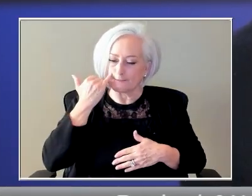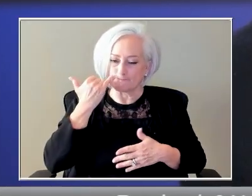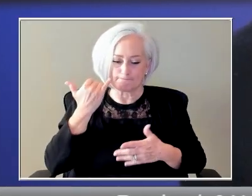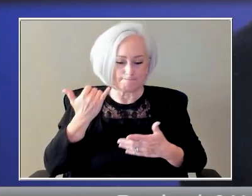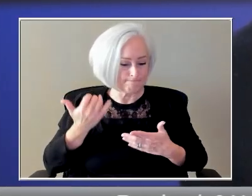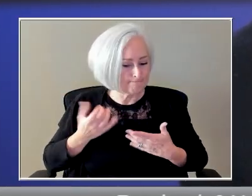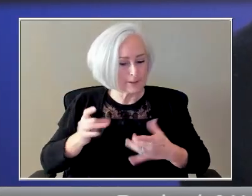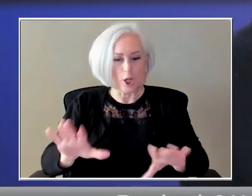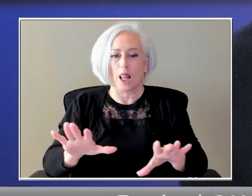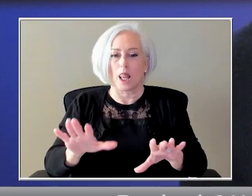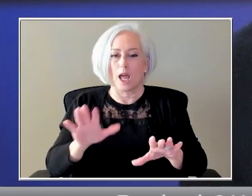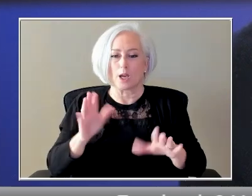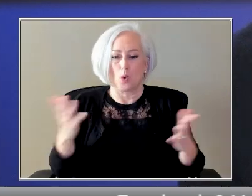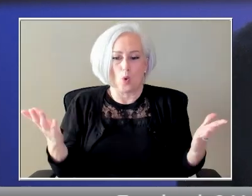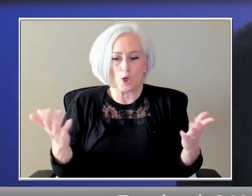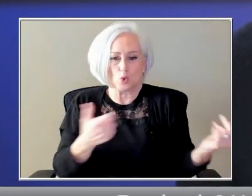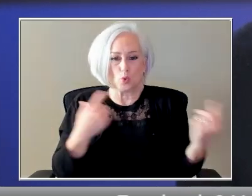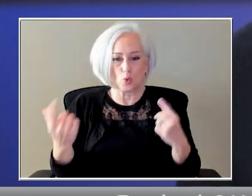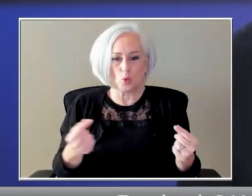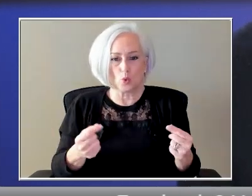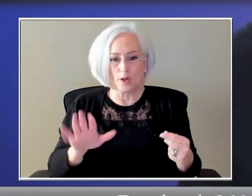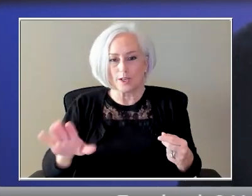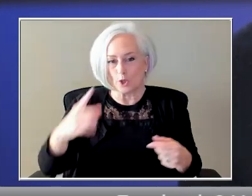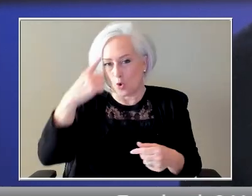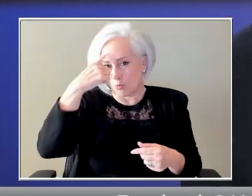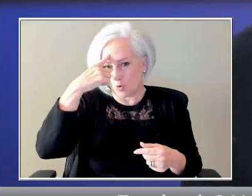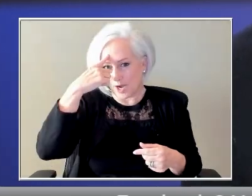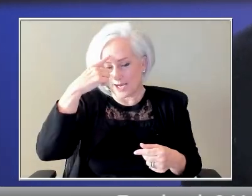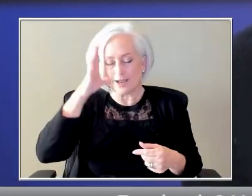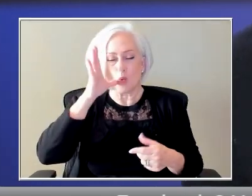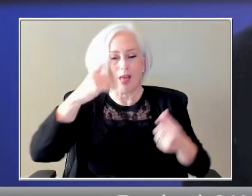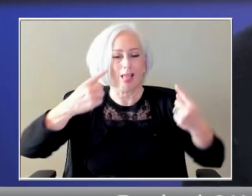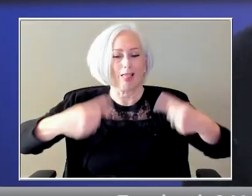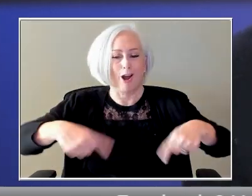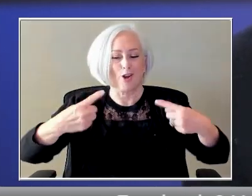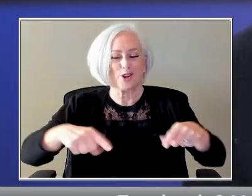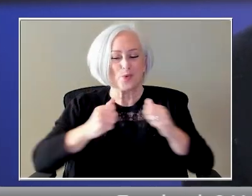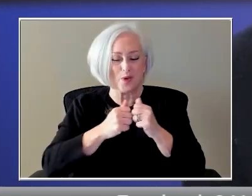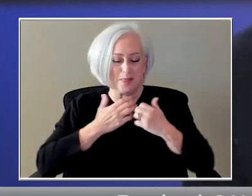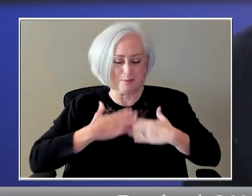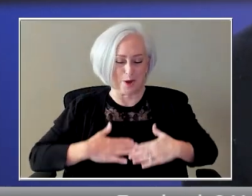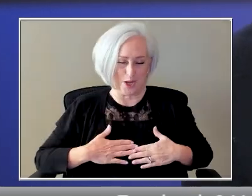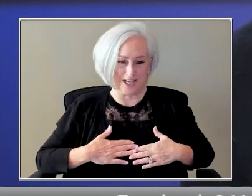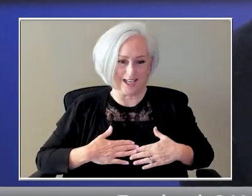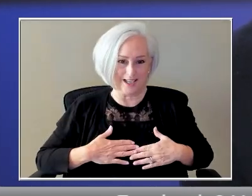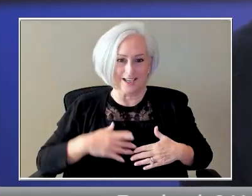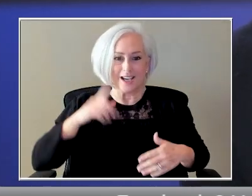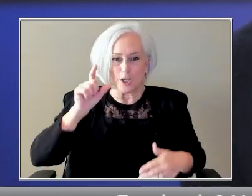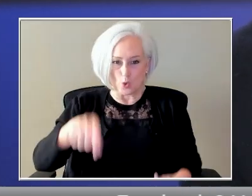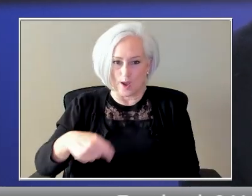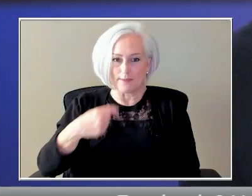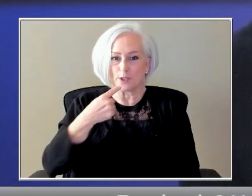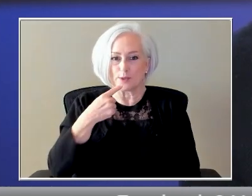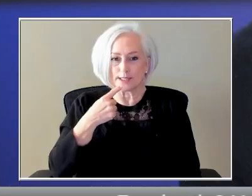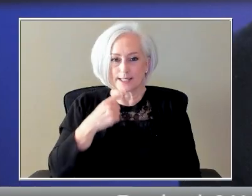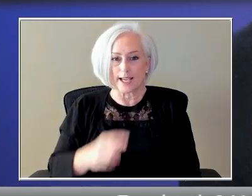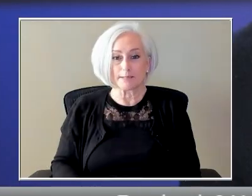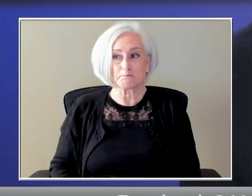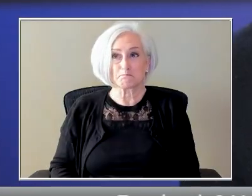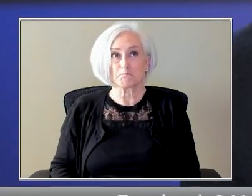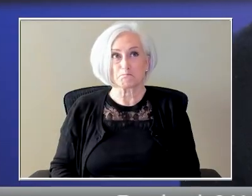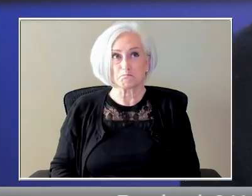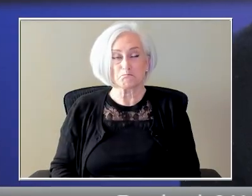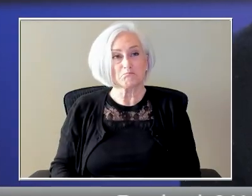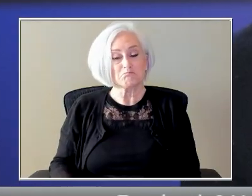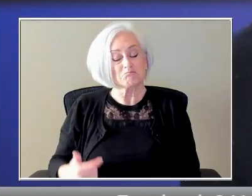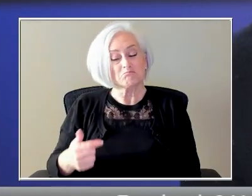And your brain is going to argue with your body. And you basically have to say out loud, if I'm tired,